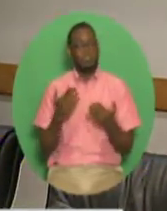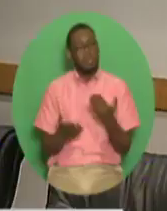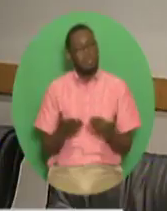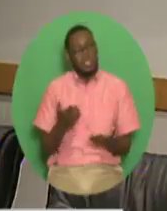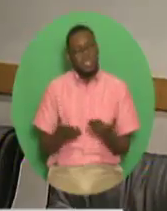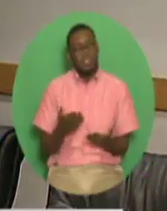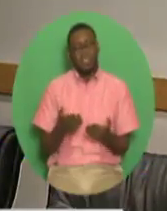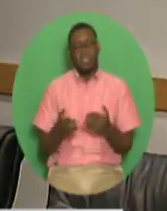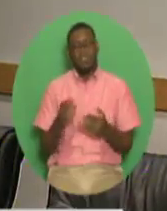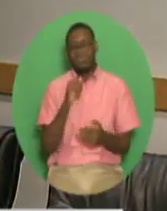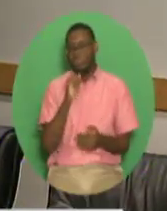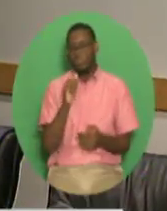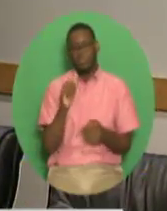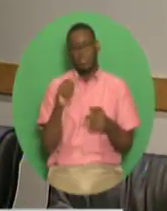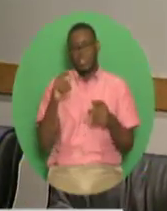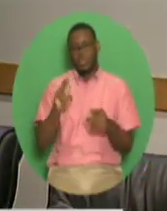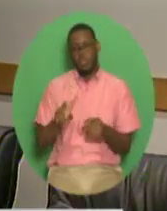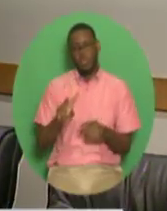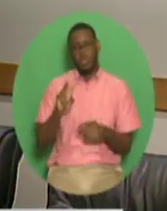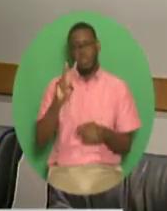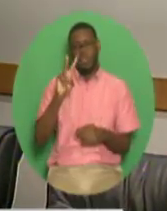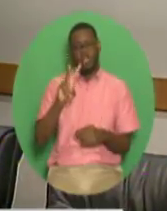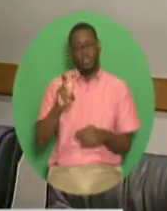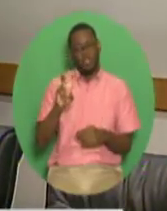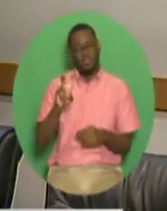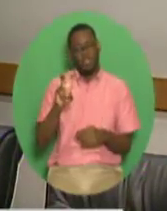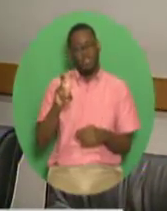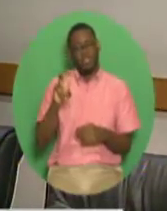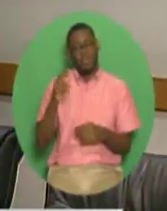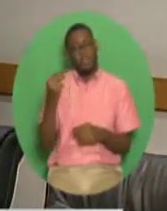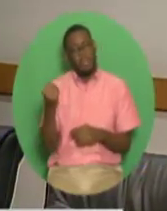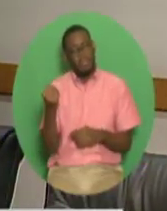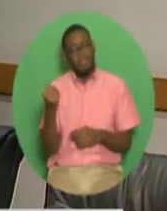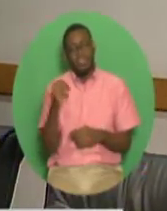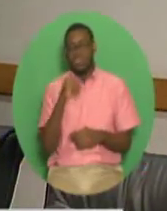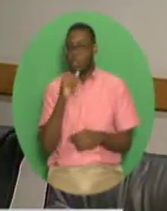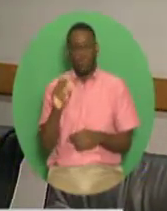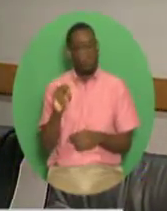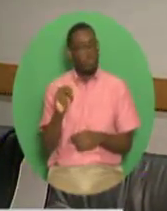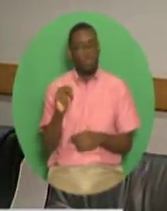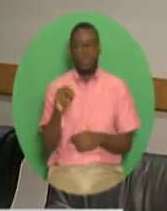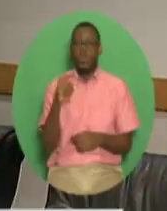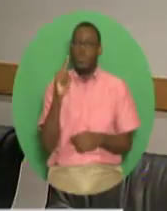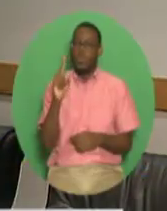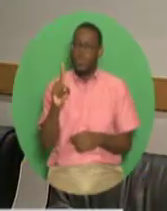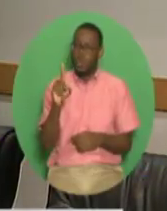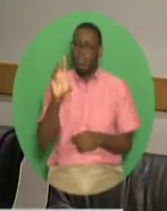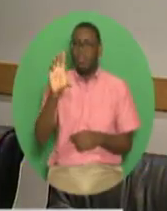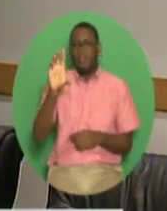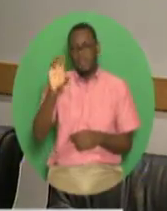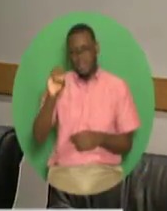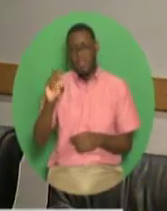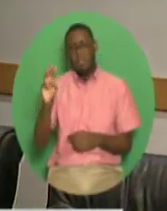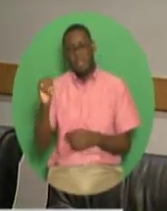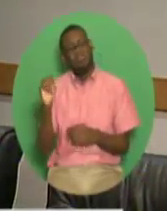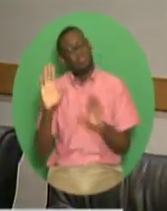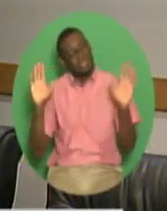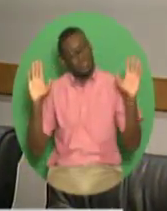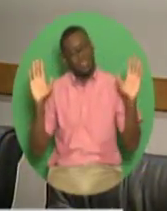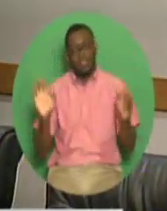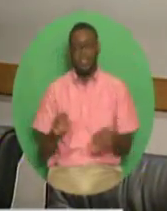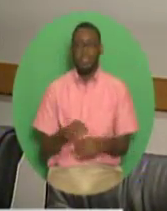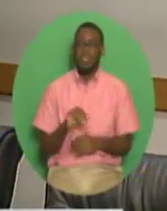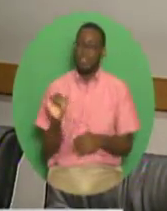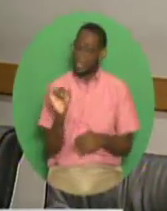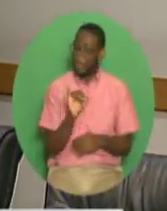it's $120 million, and it's going to be a fantastic facility, similar to what the Member of Parliament has in Superior with Irwin Park. As you